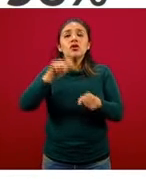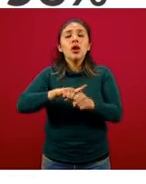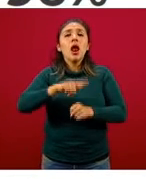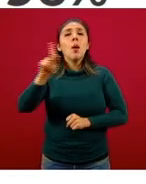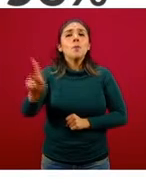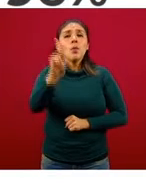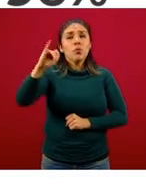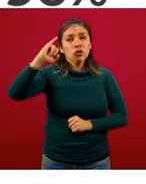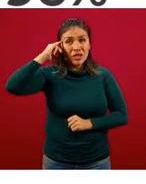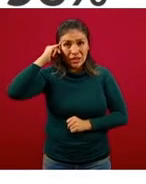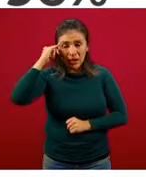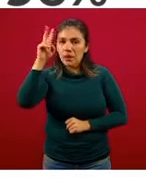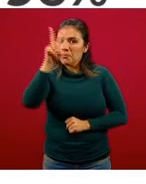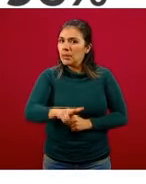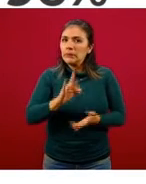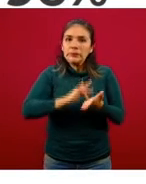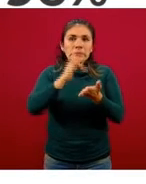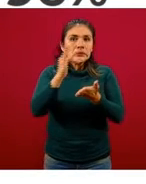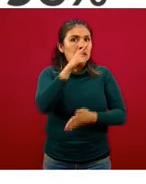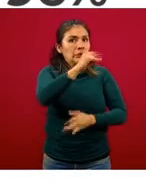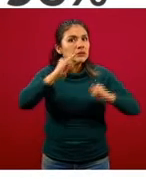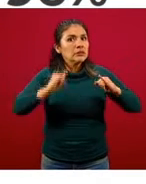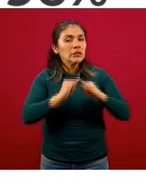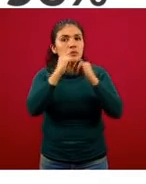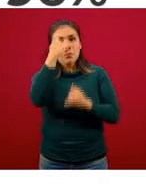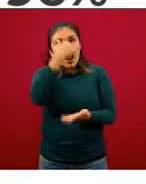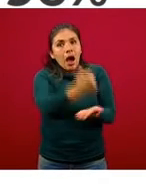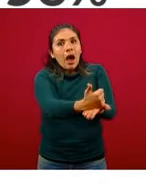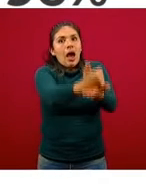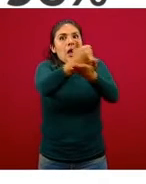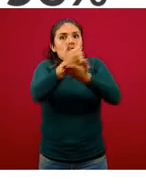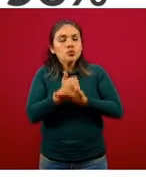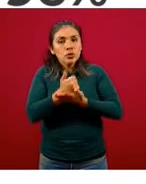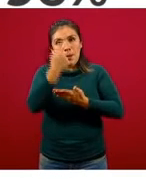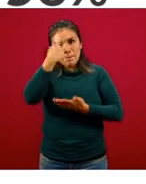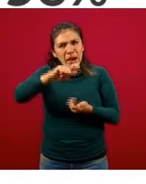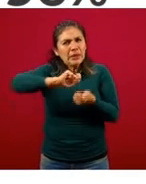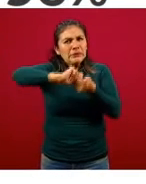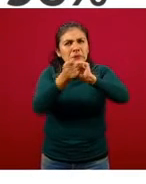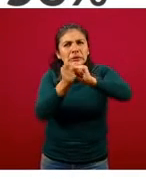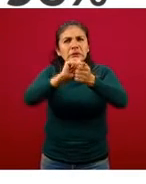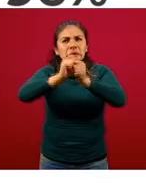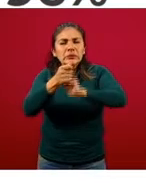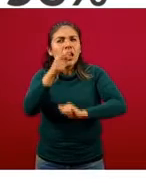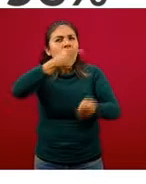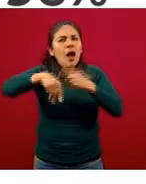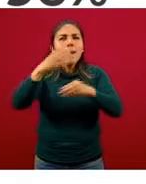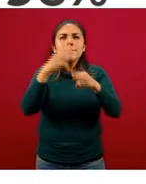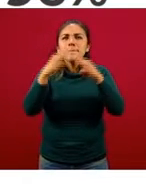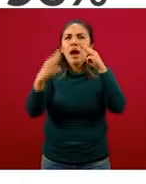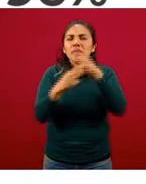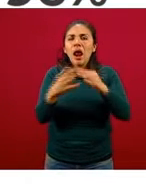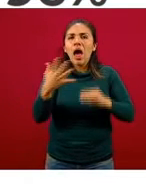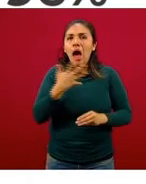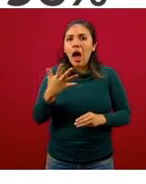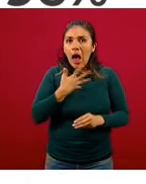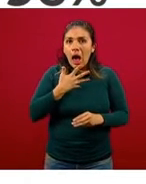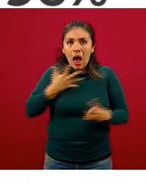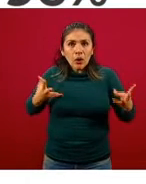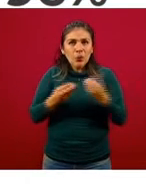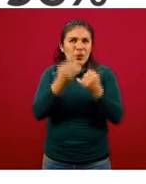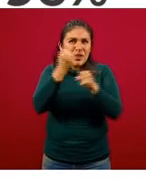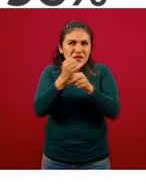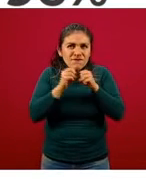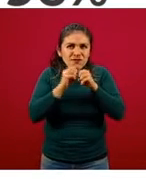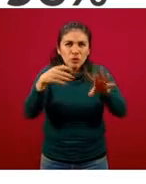over 16 million users, and has had a total number